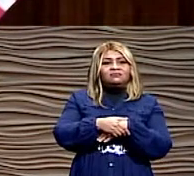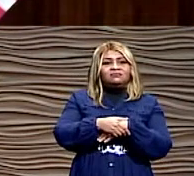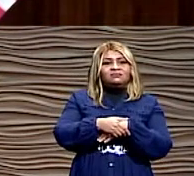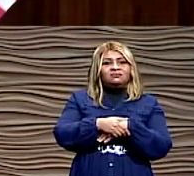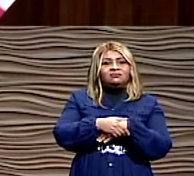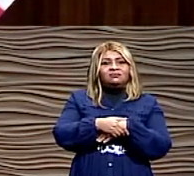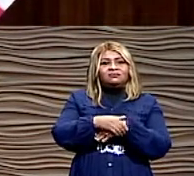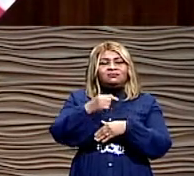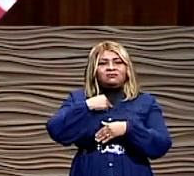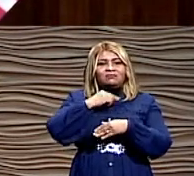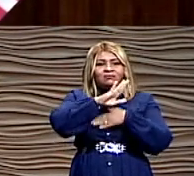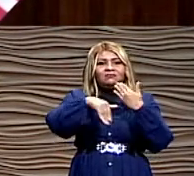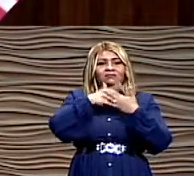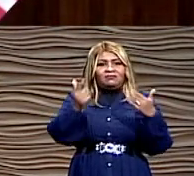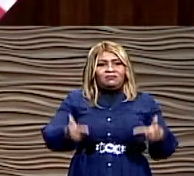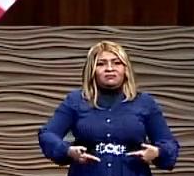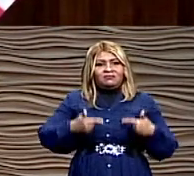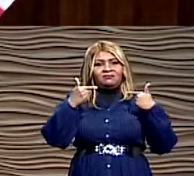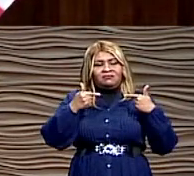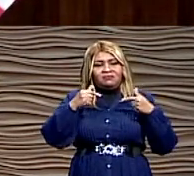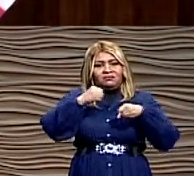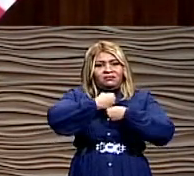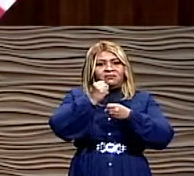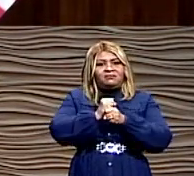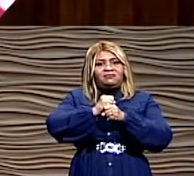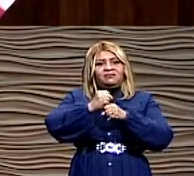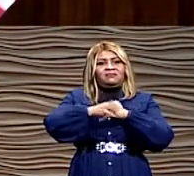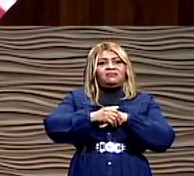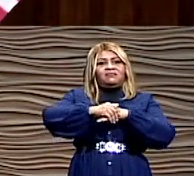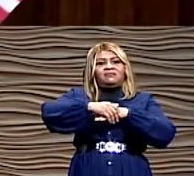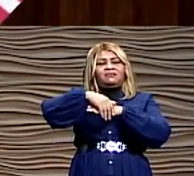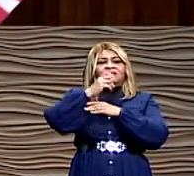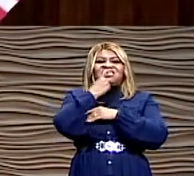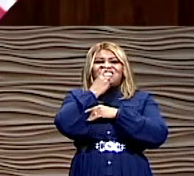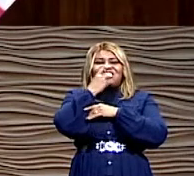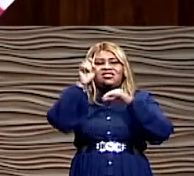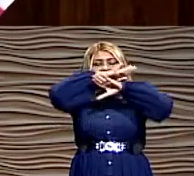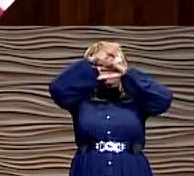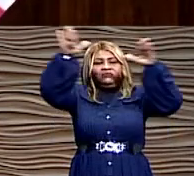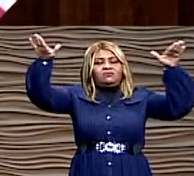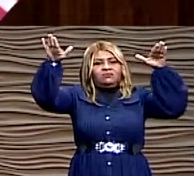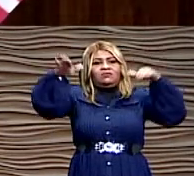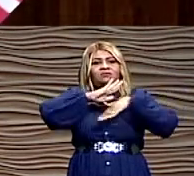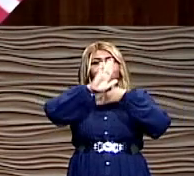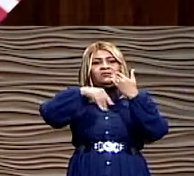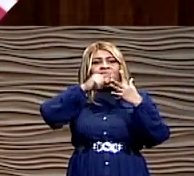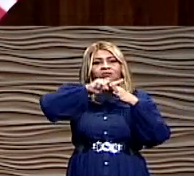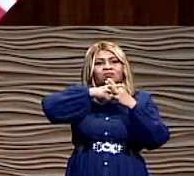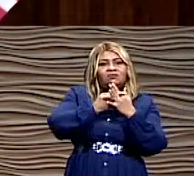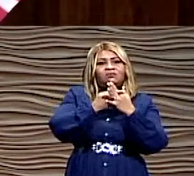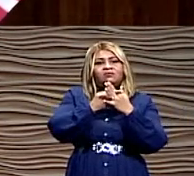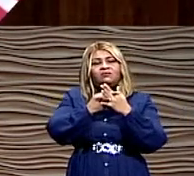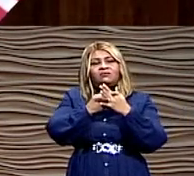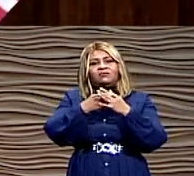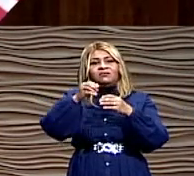spent my entire life breaking glass ceilings with 2 decades in public life. It all started in Oakland, California, where